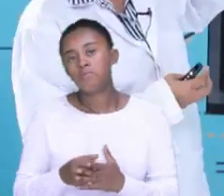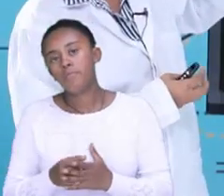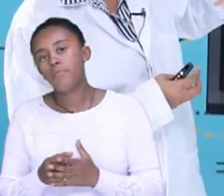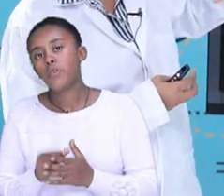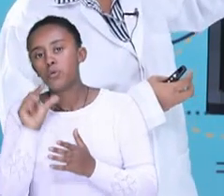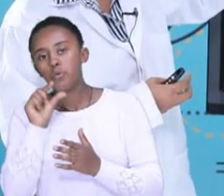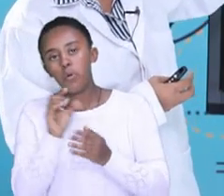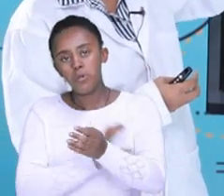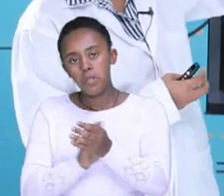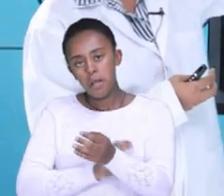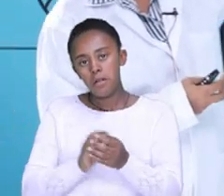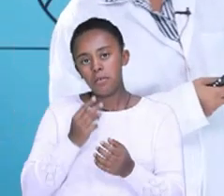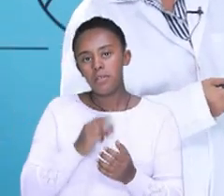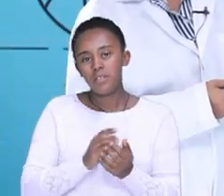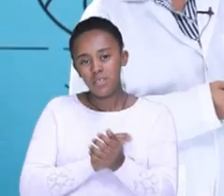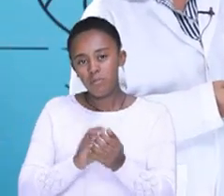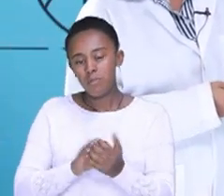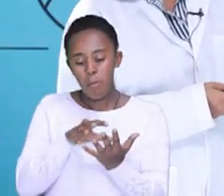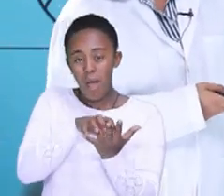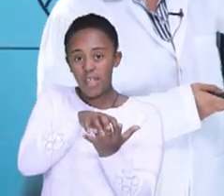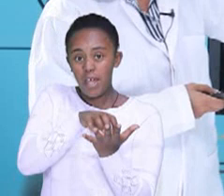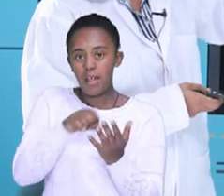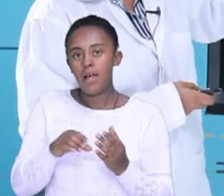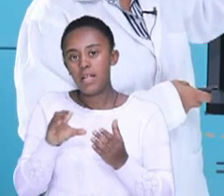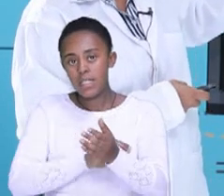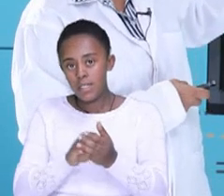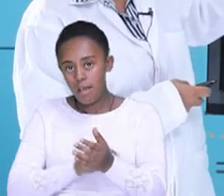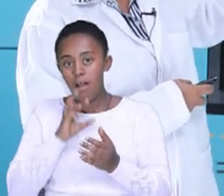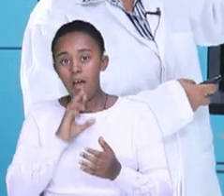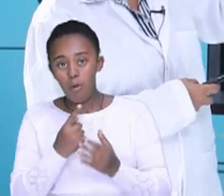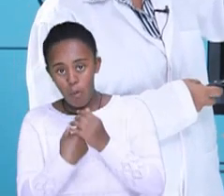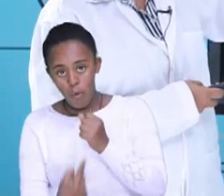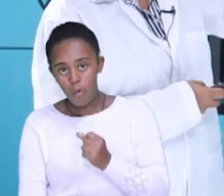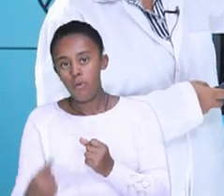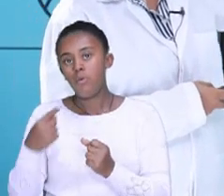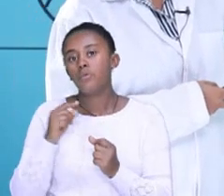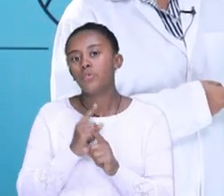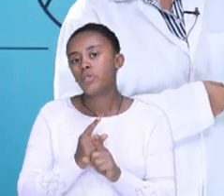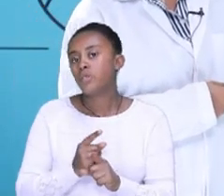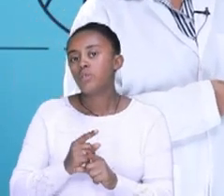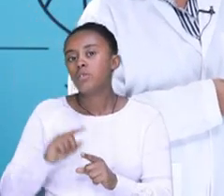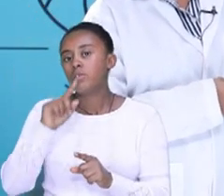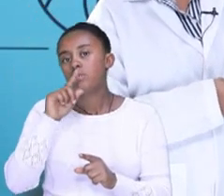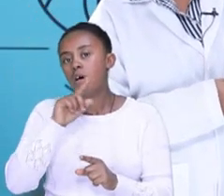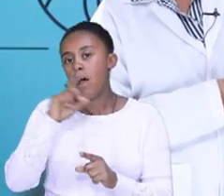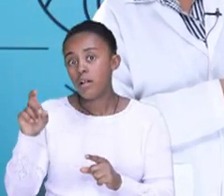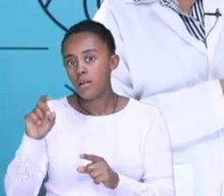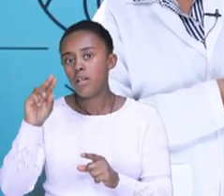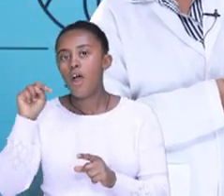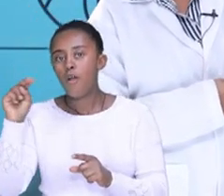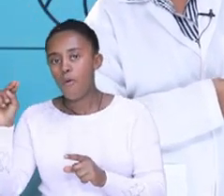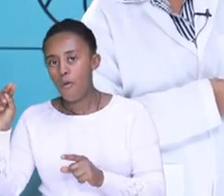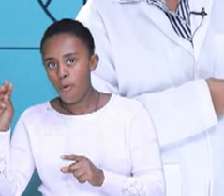you take small cells, the smallest bacterial cells are only just over 100